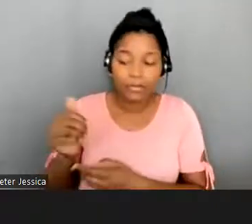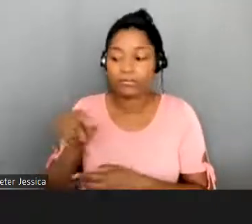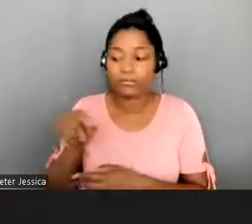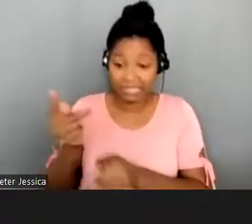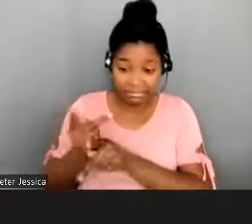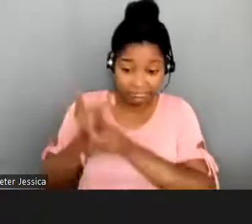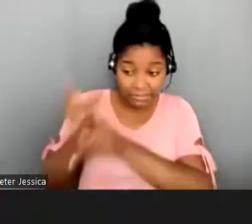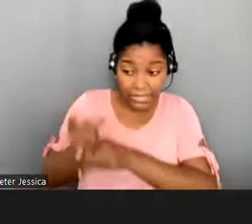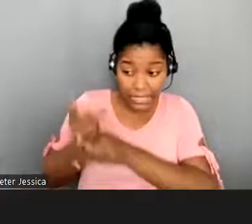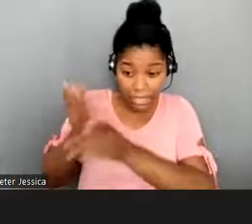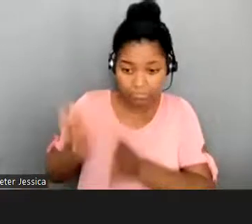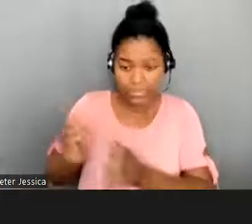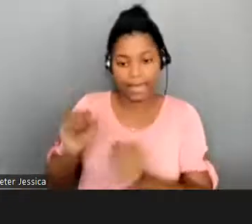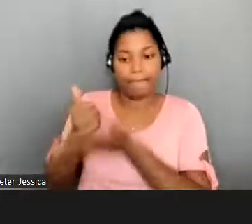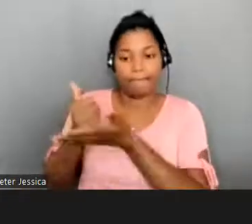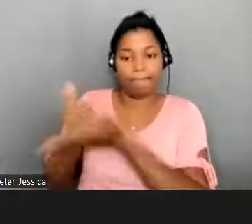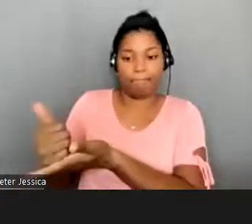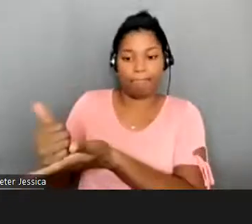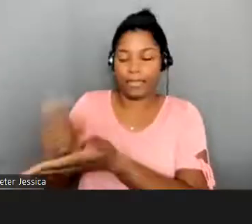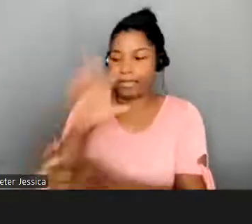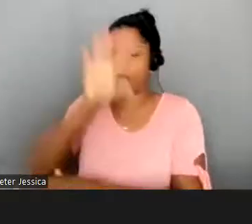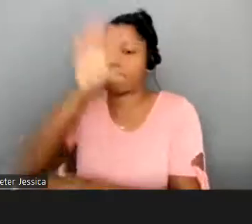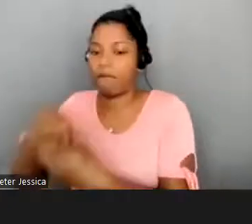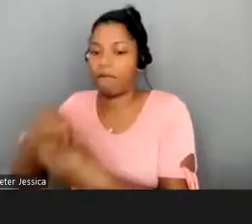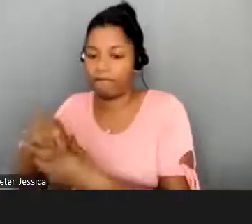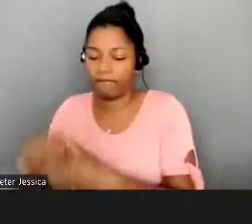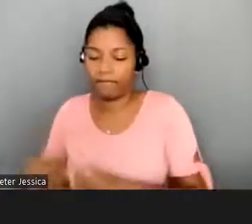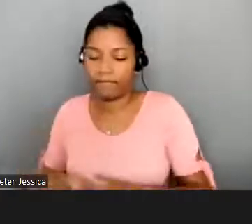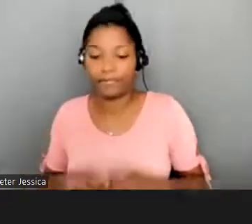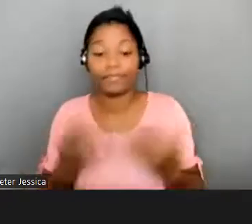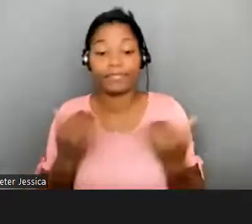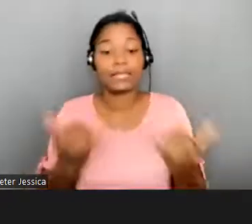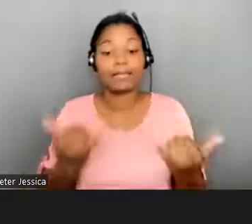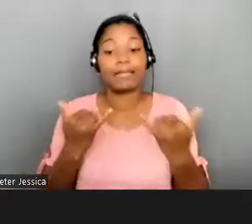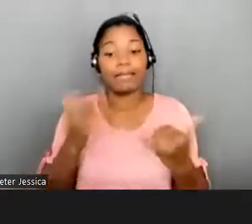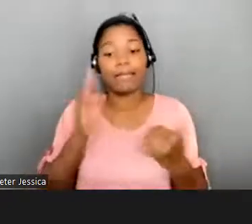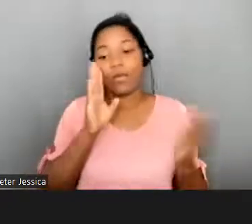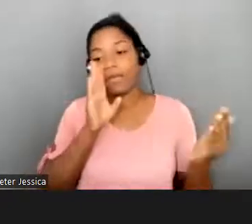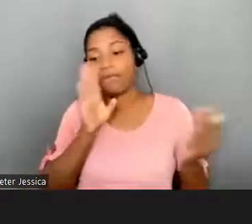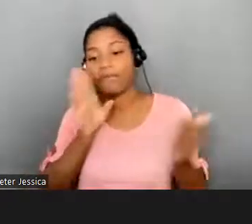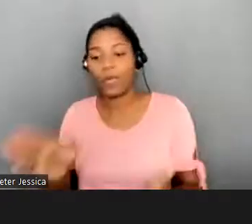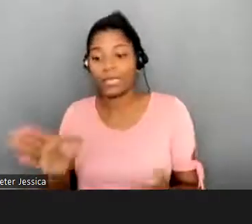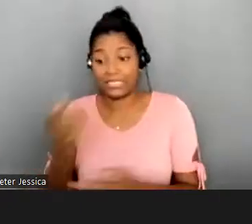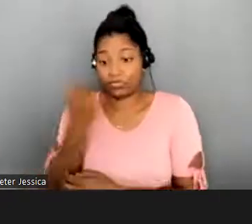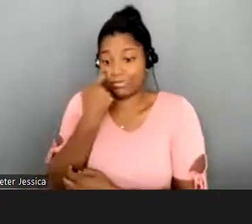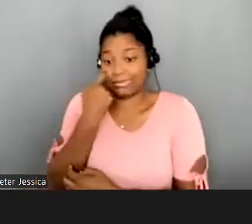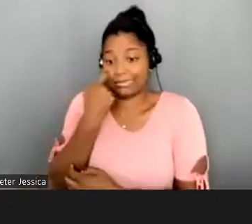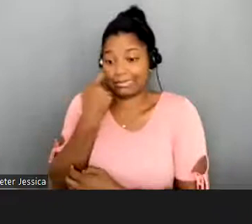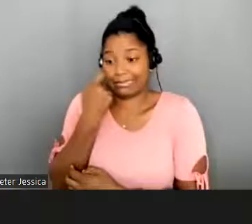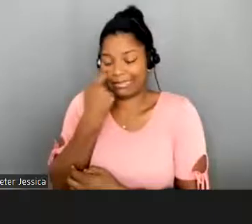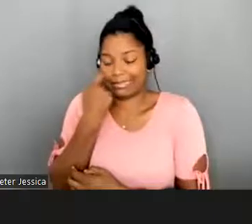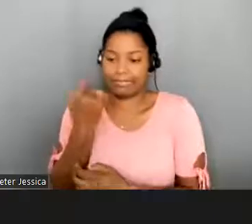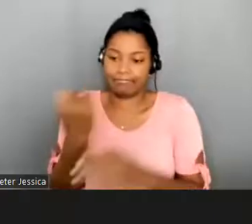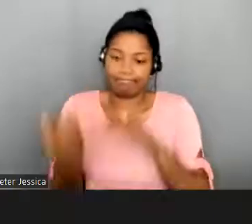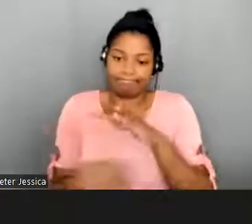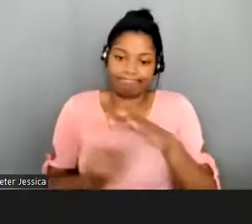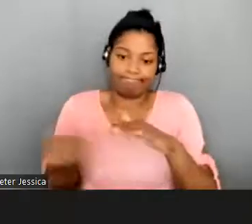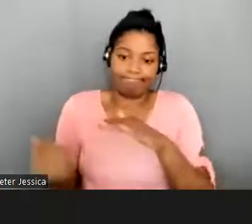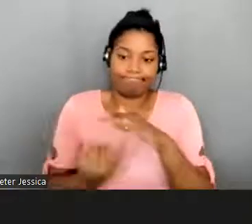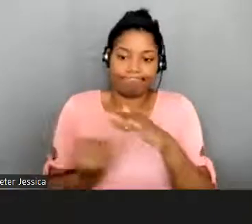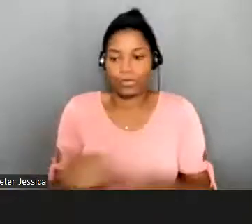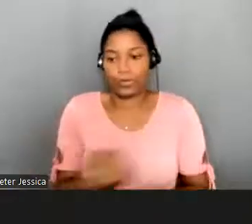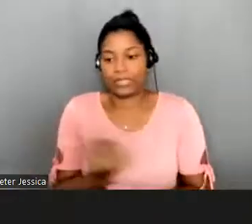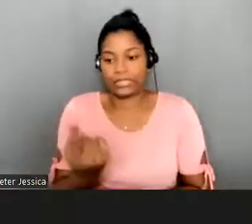stay socially engaged. Today, we're going to focus on the latest social isolation and loneliness